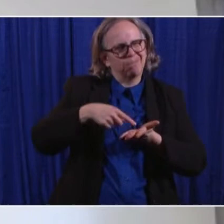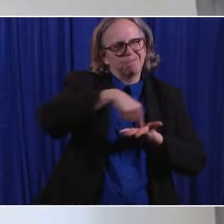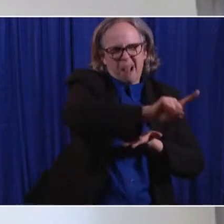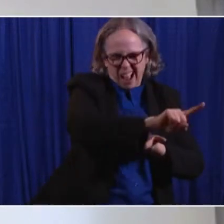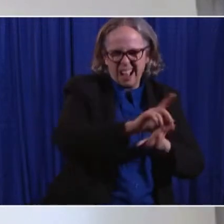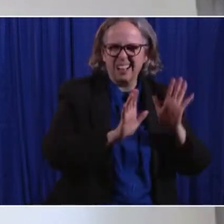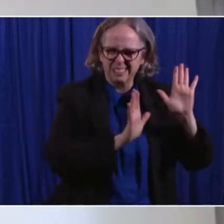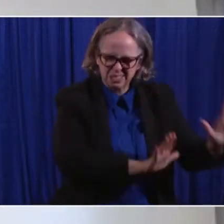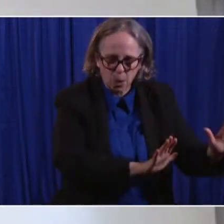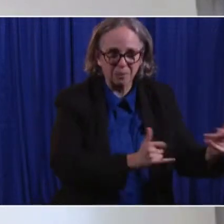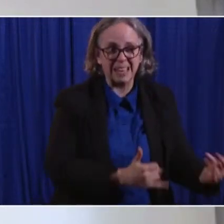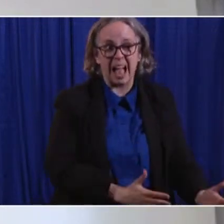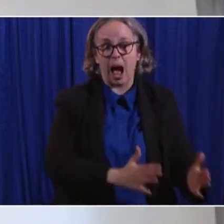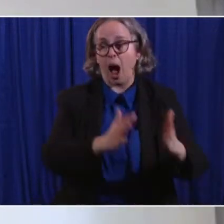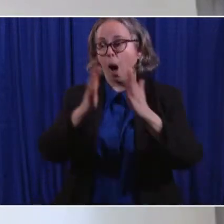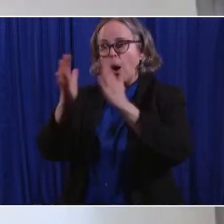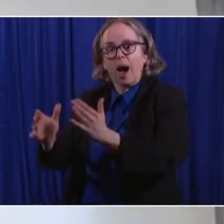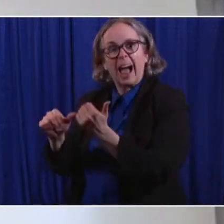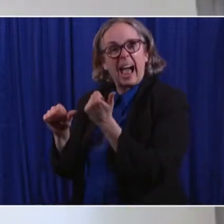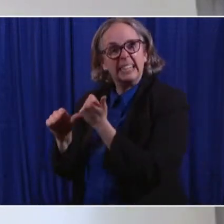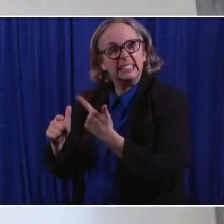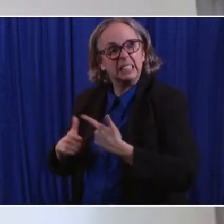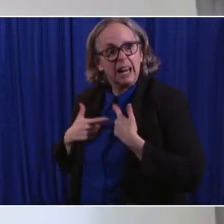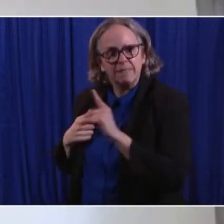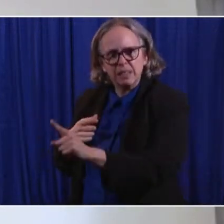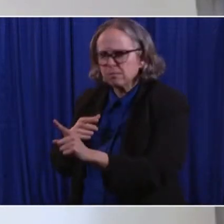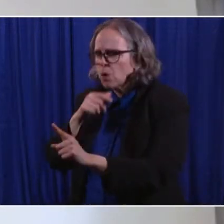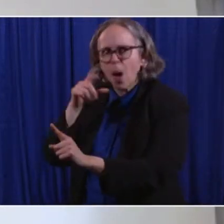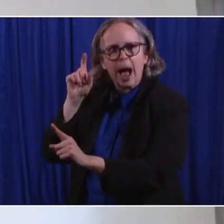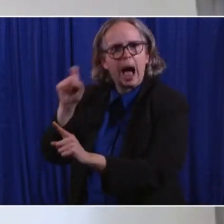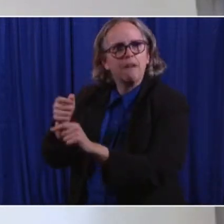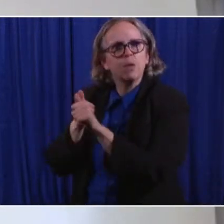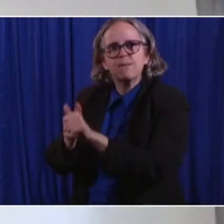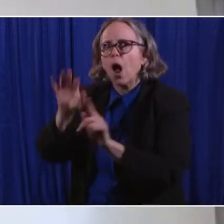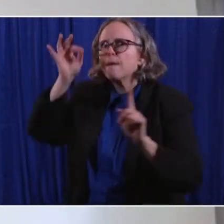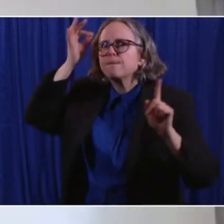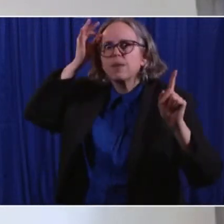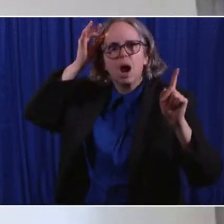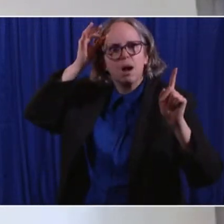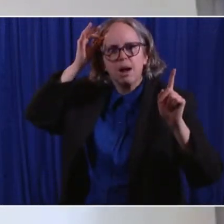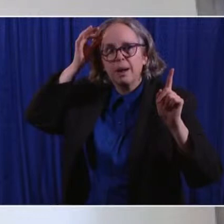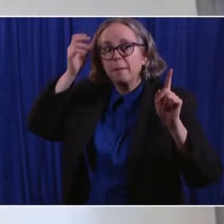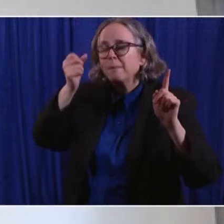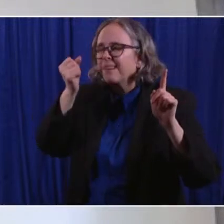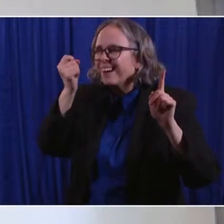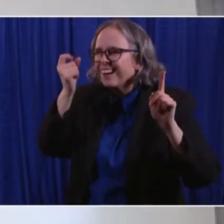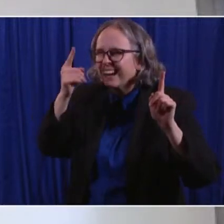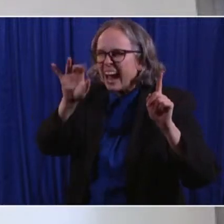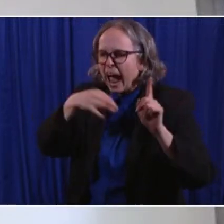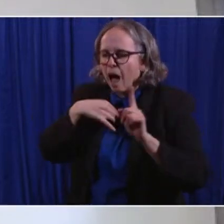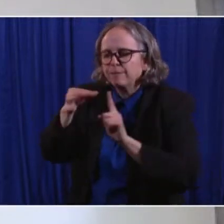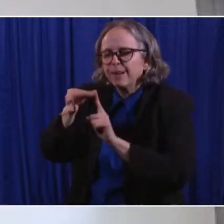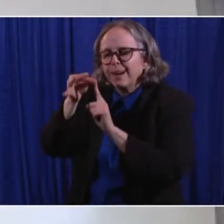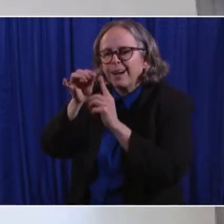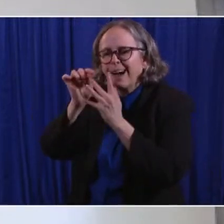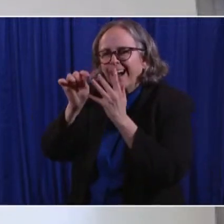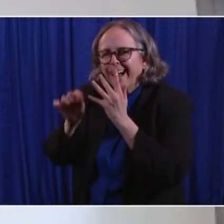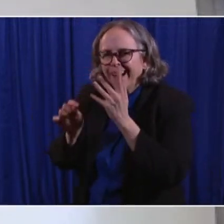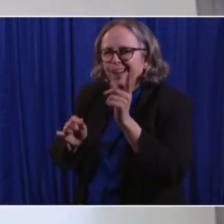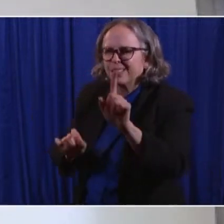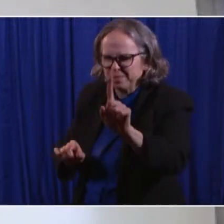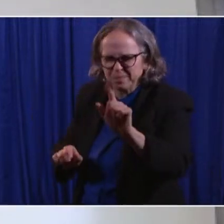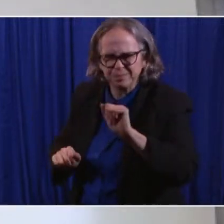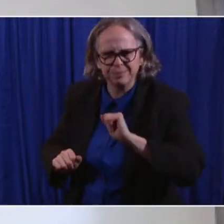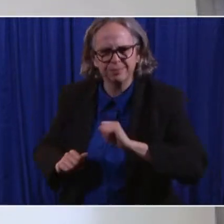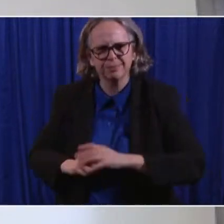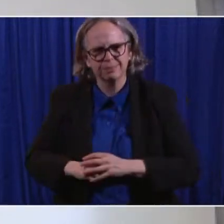they should be allowing visits under our Ohio order. It is expected that these facilities allow visitation whenever